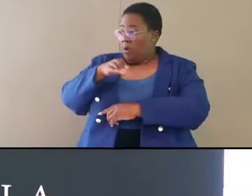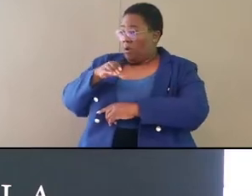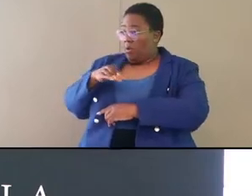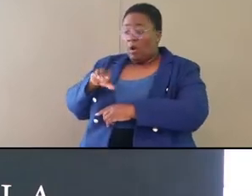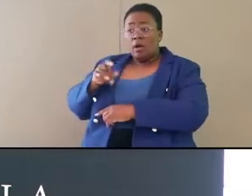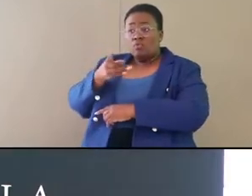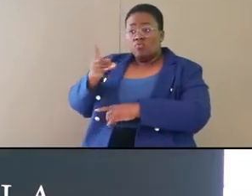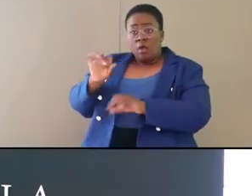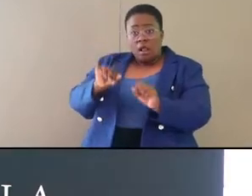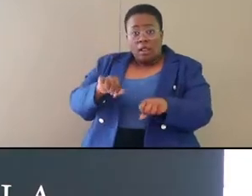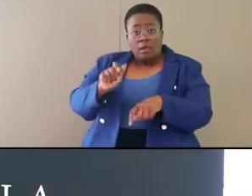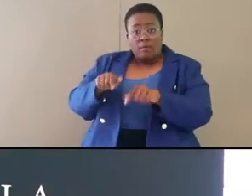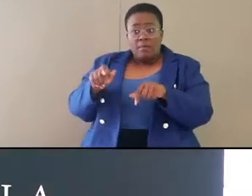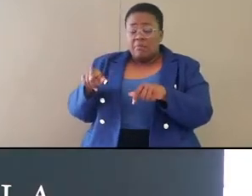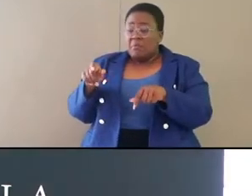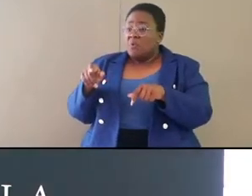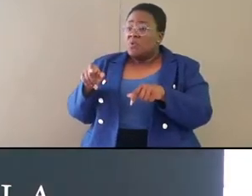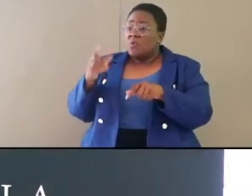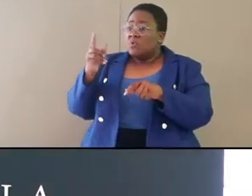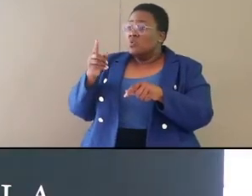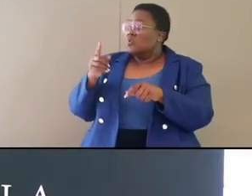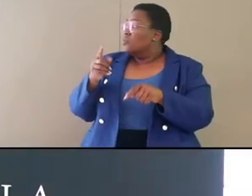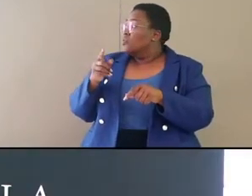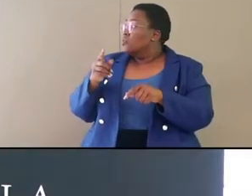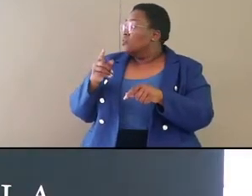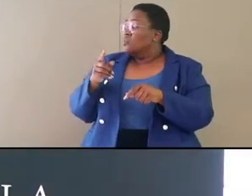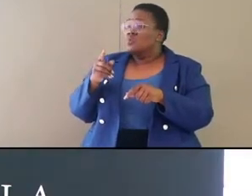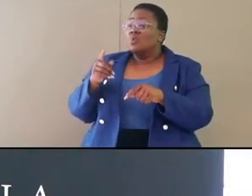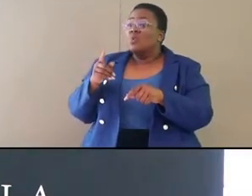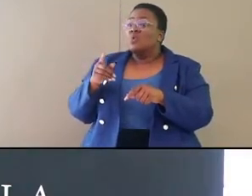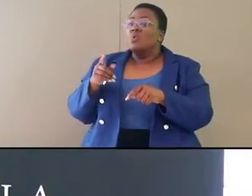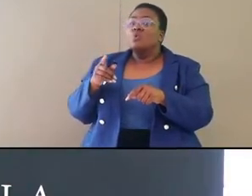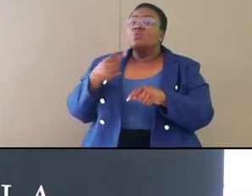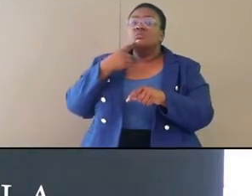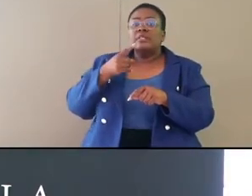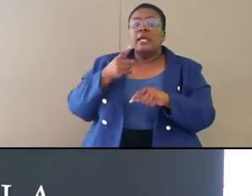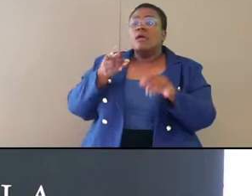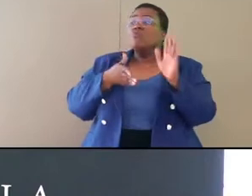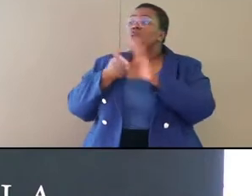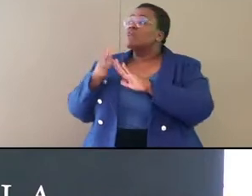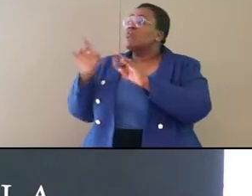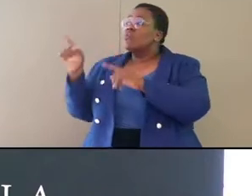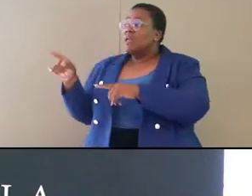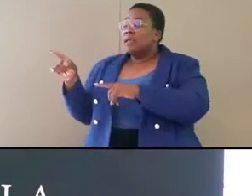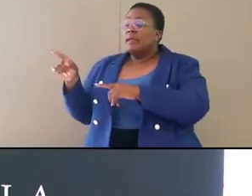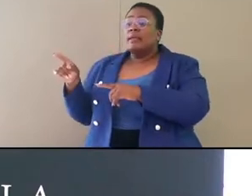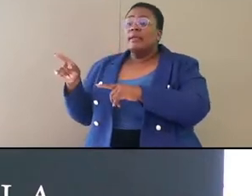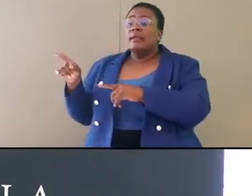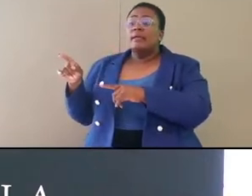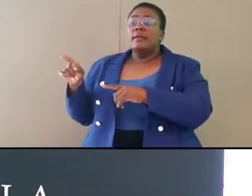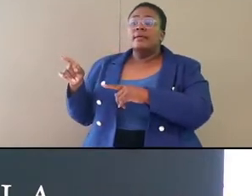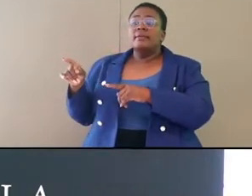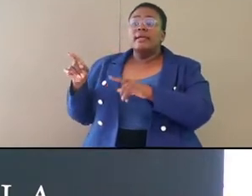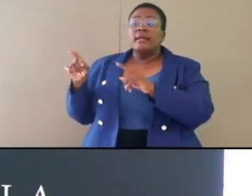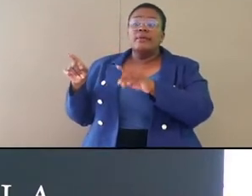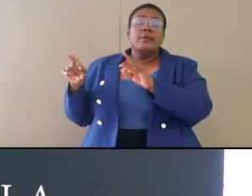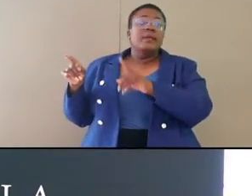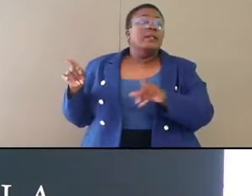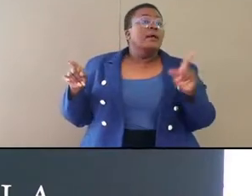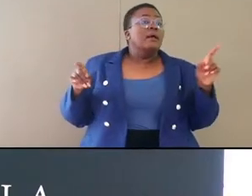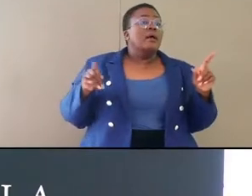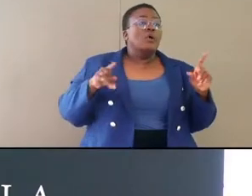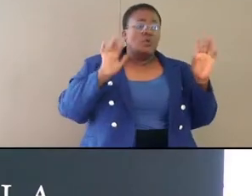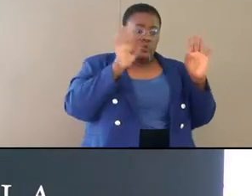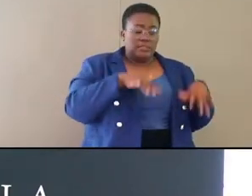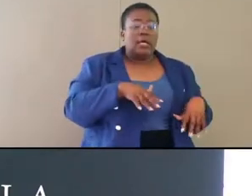you allow people to let you look that way when everybody is going that way. Because whether you